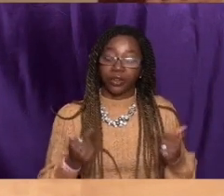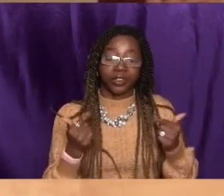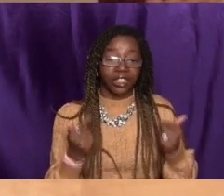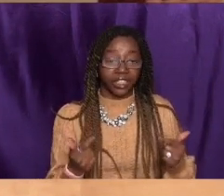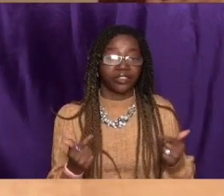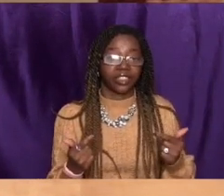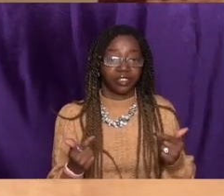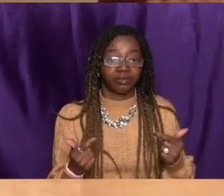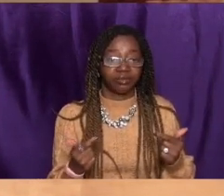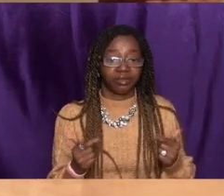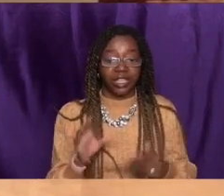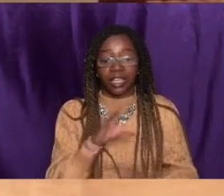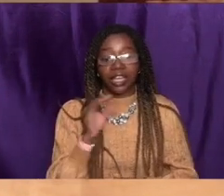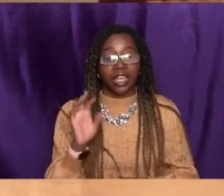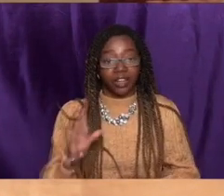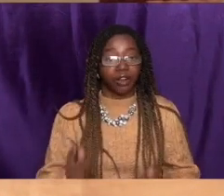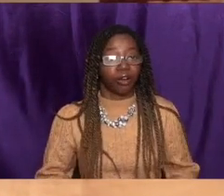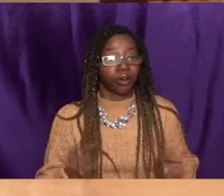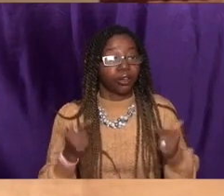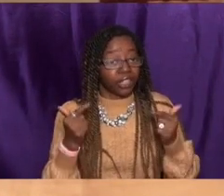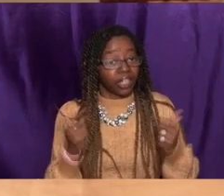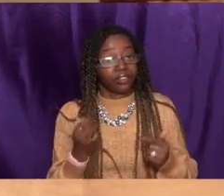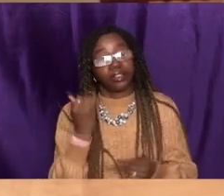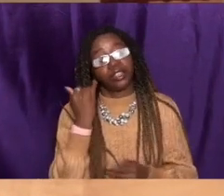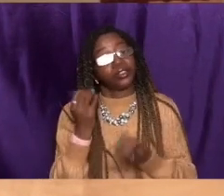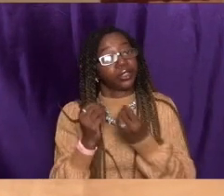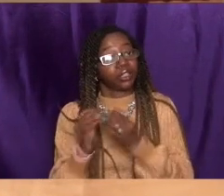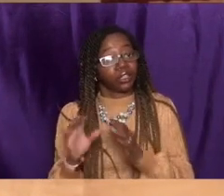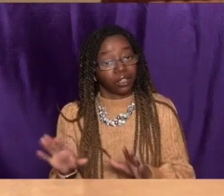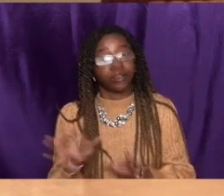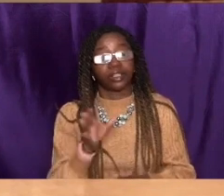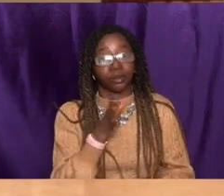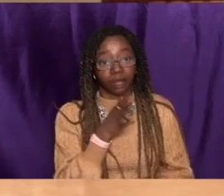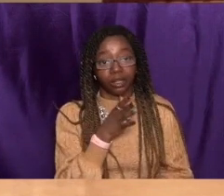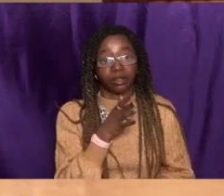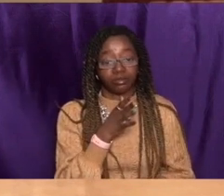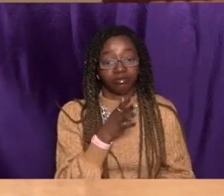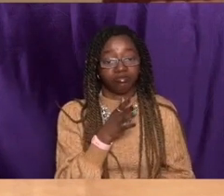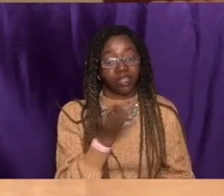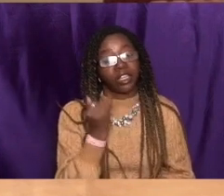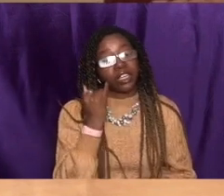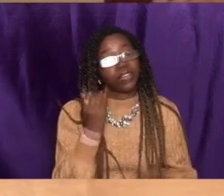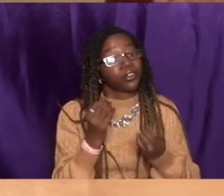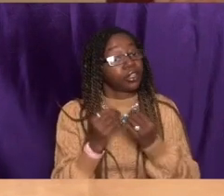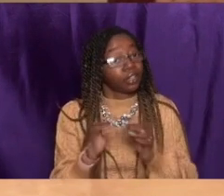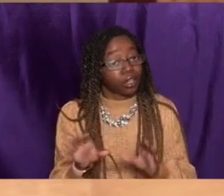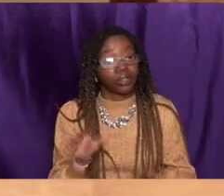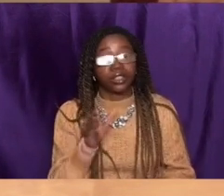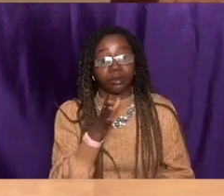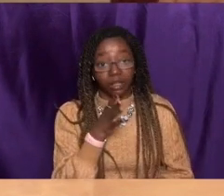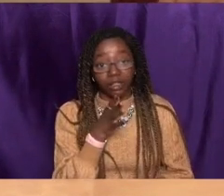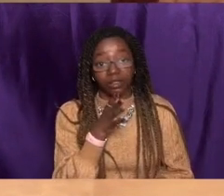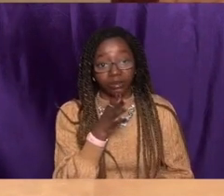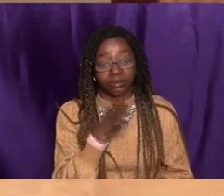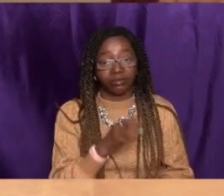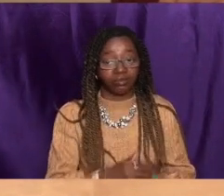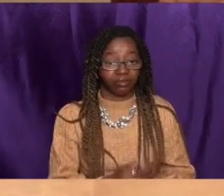legacy. But if you lost a mother, if you lost a mother,